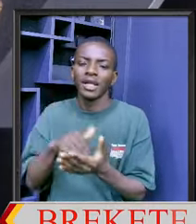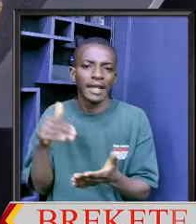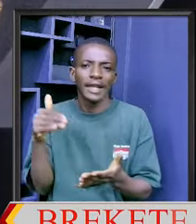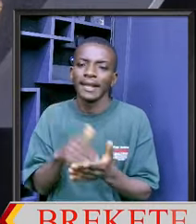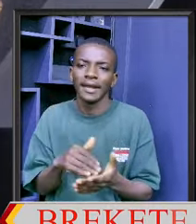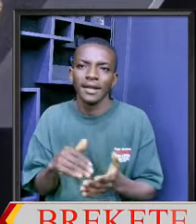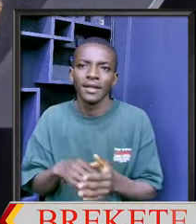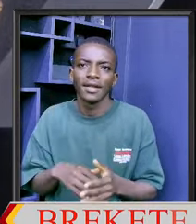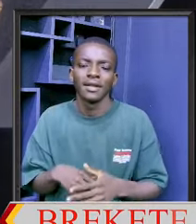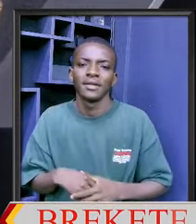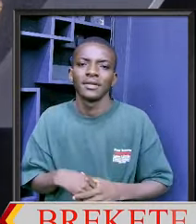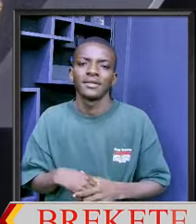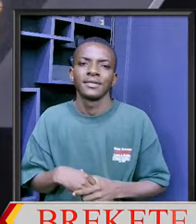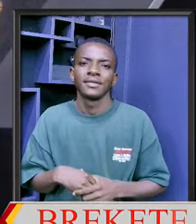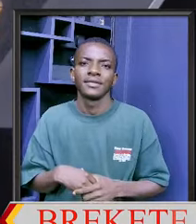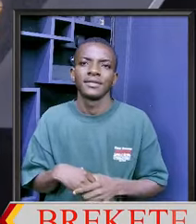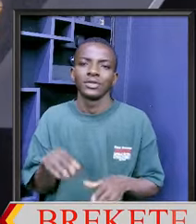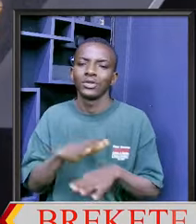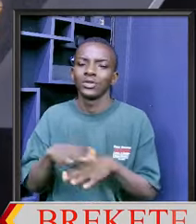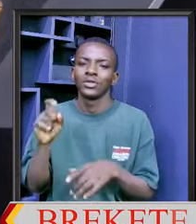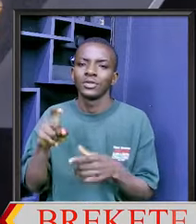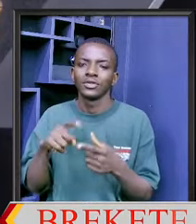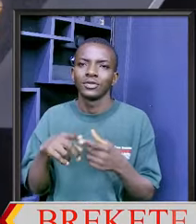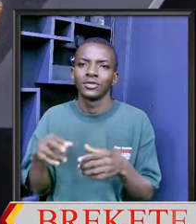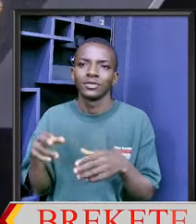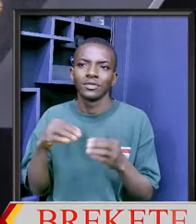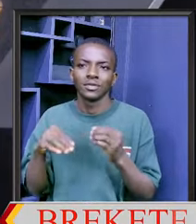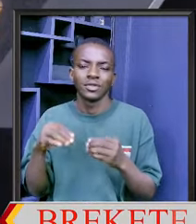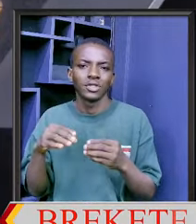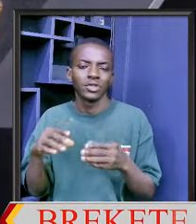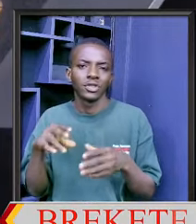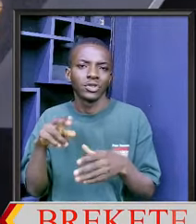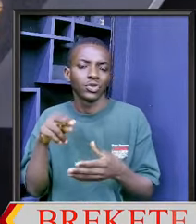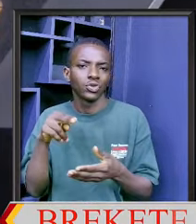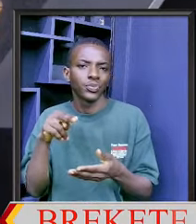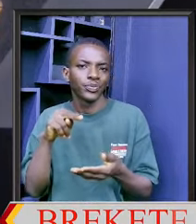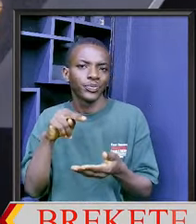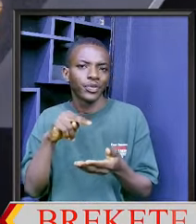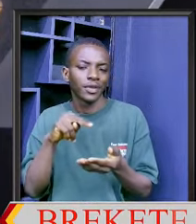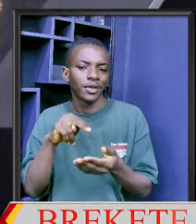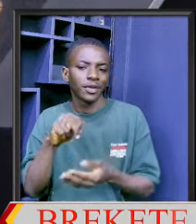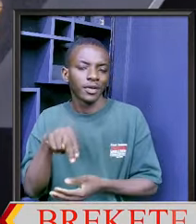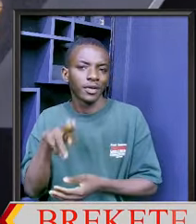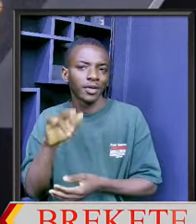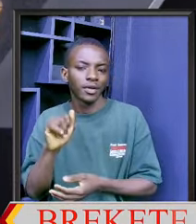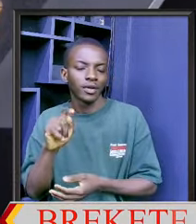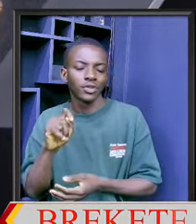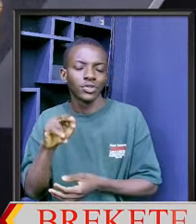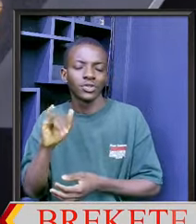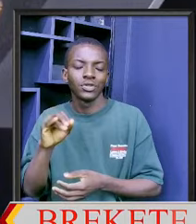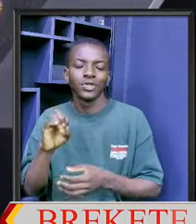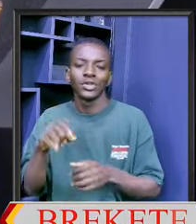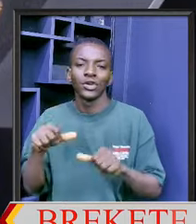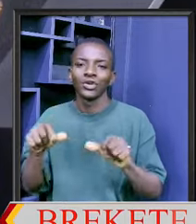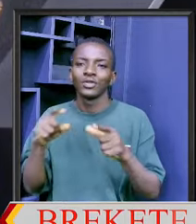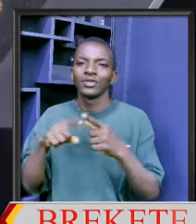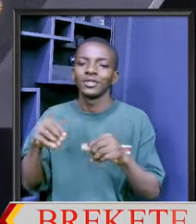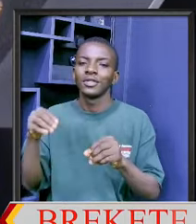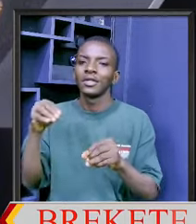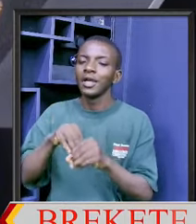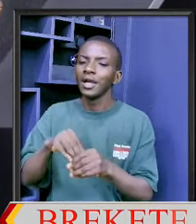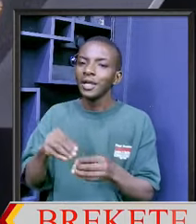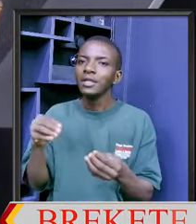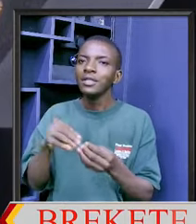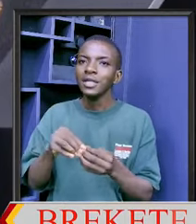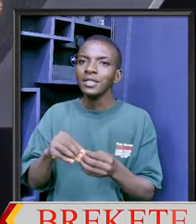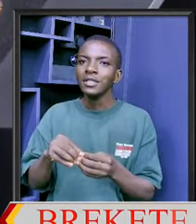again. No. You don't need to rotate. So the nutrients, they continuously, they day for ground. Increases.